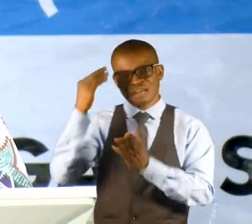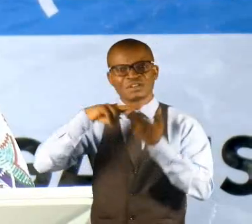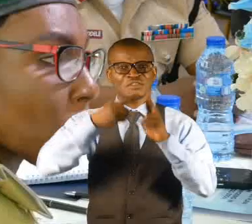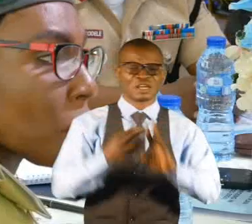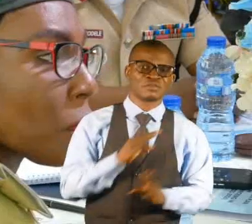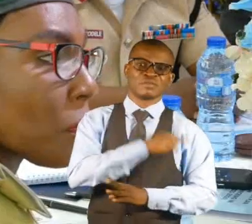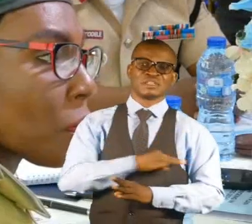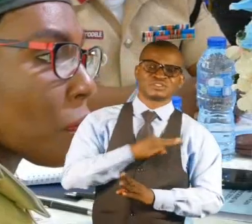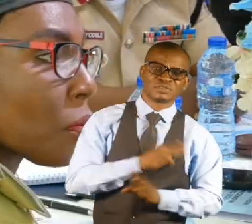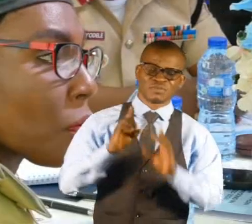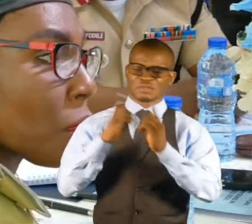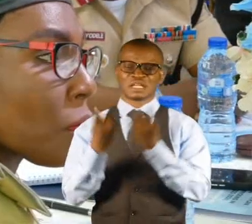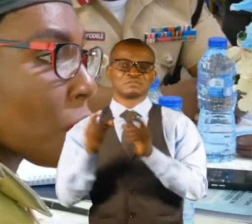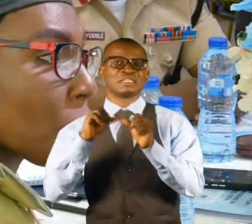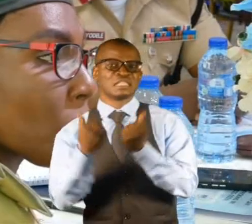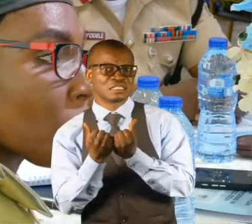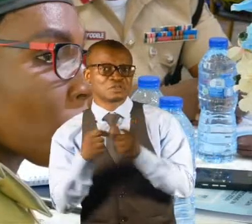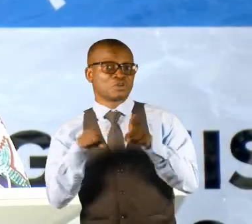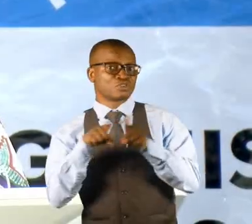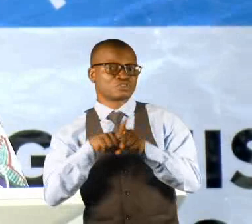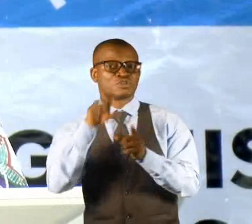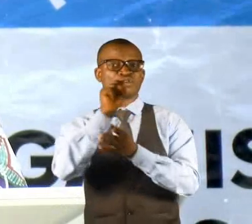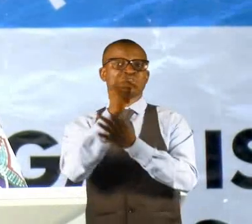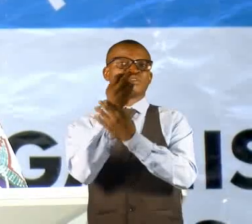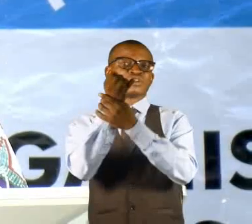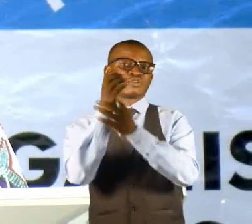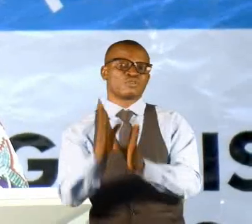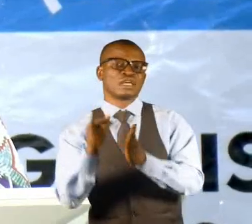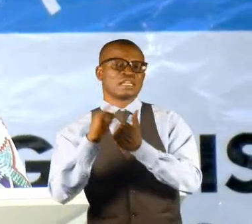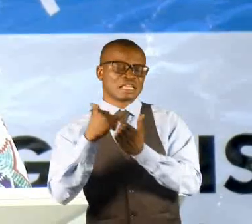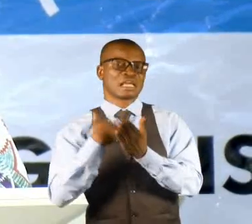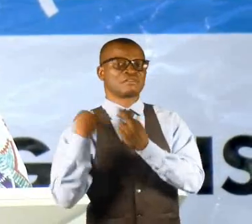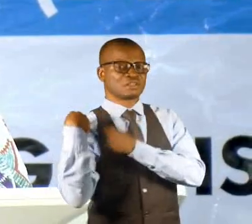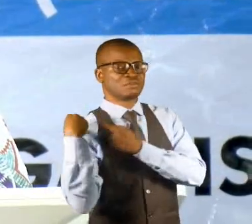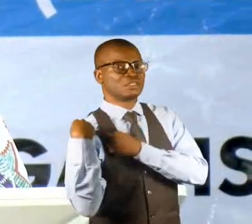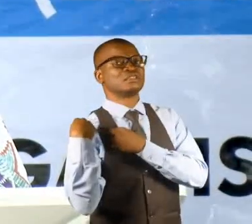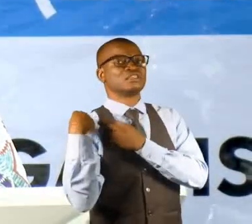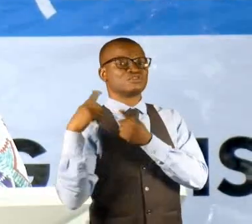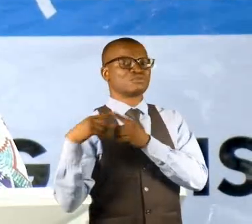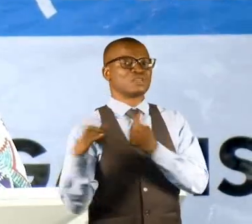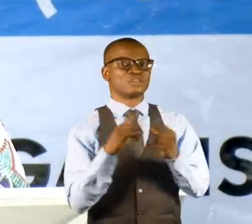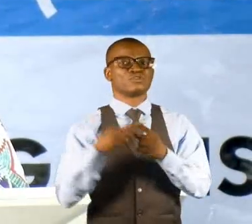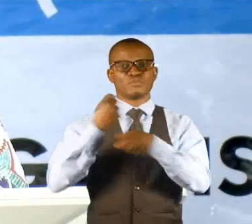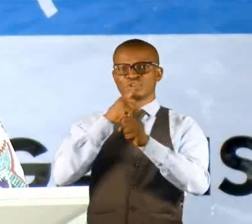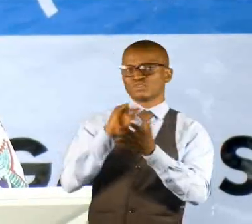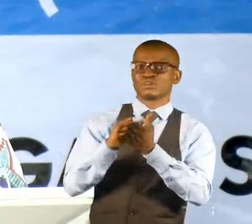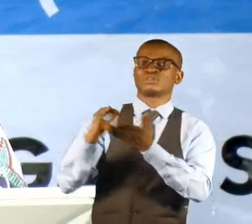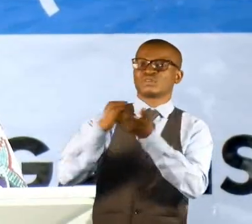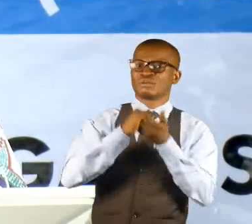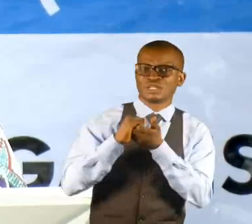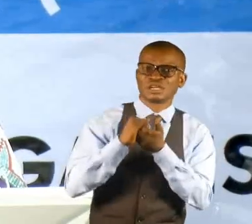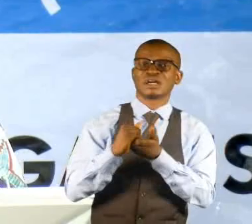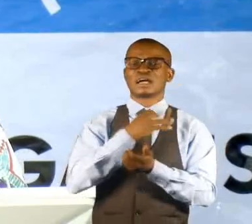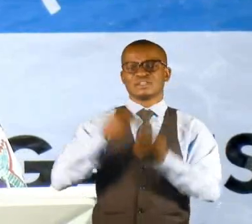relevant ministries, departments and agencies, as well as stakeholders that have a role to play to ensure the